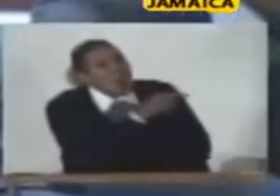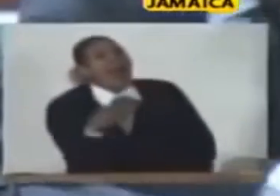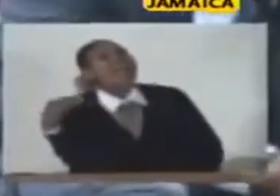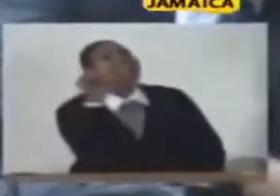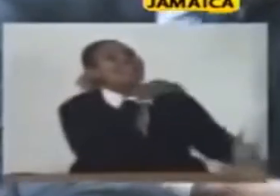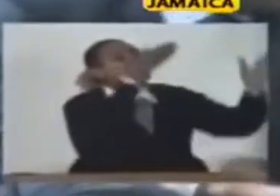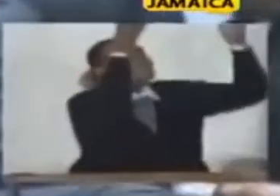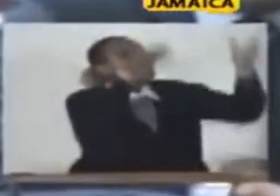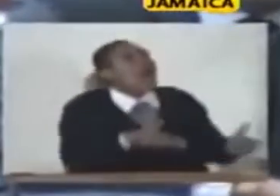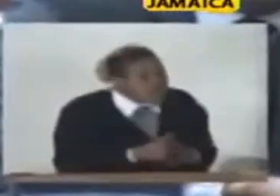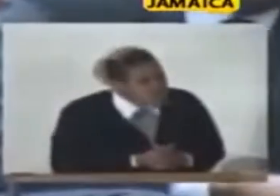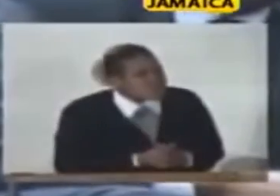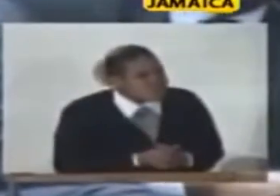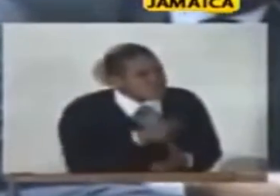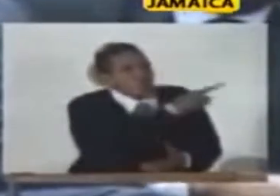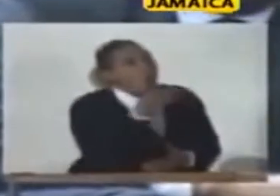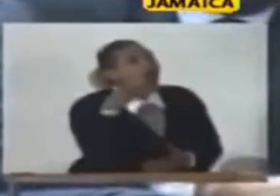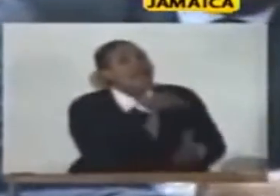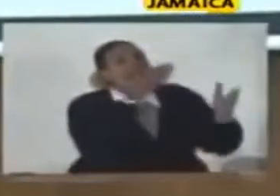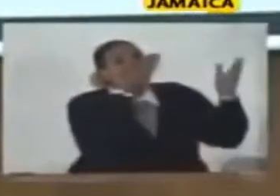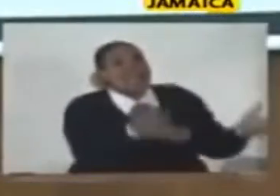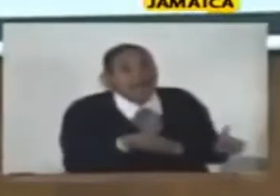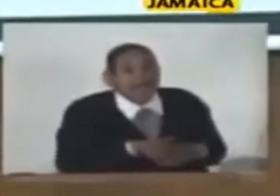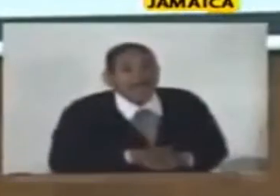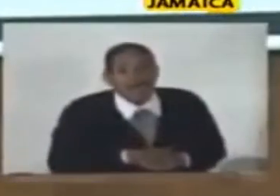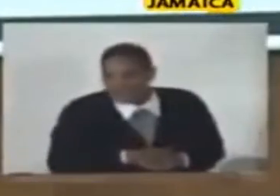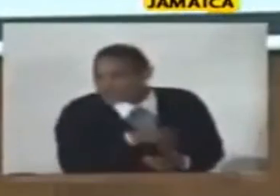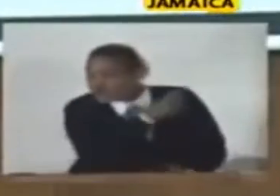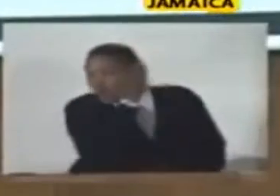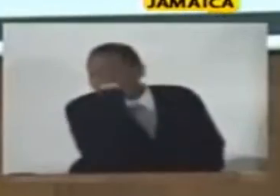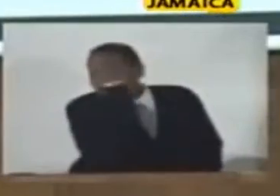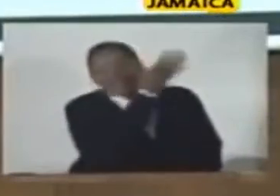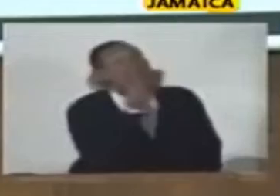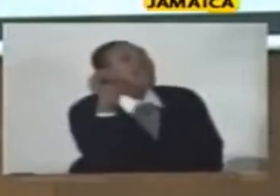lying. You are telling a lie.